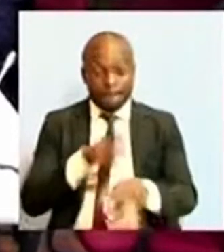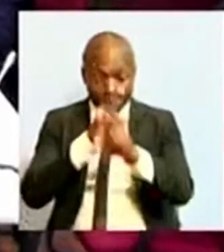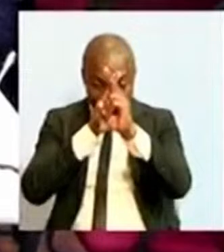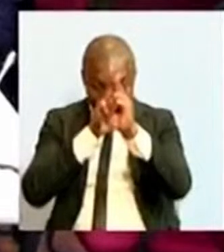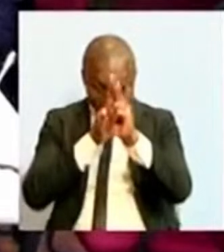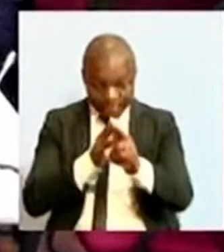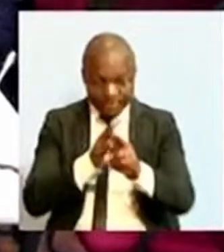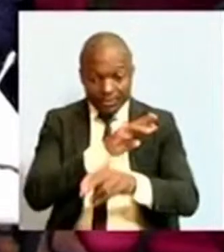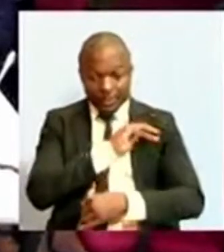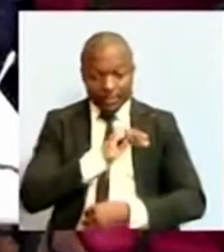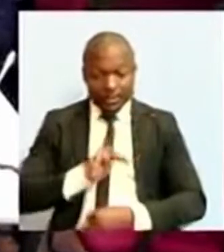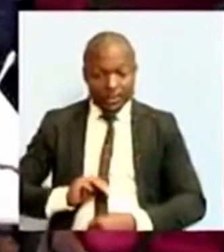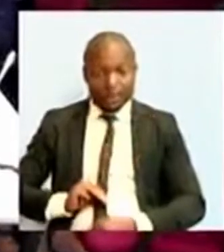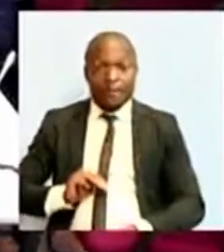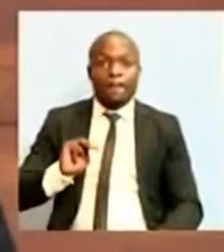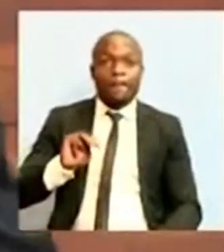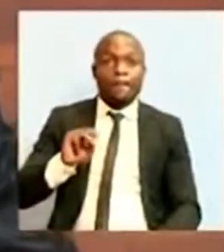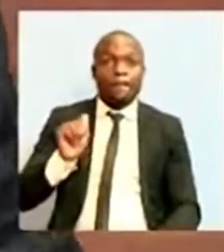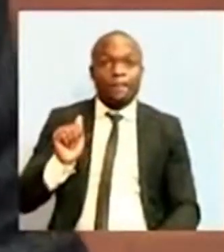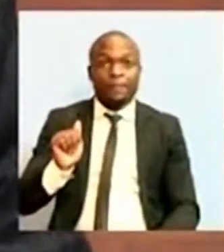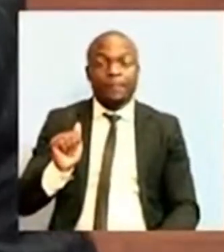Honorable member for Mangango.